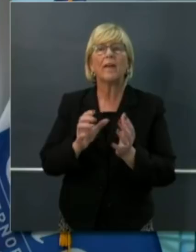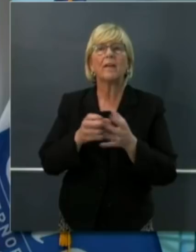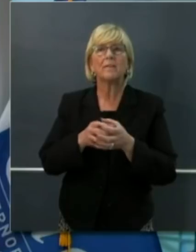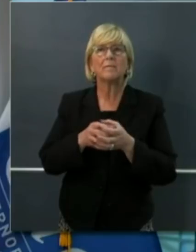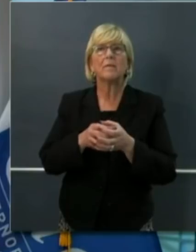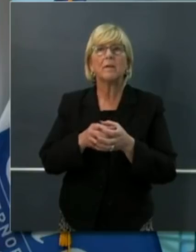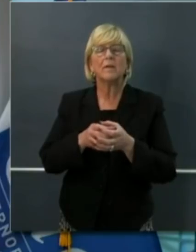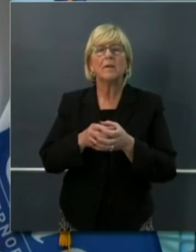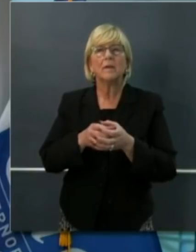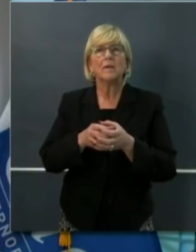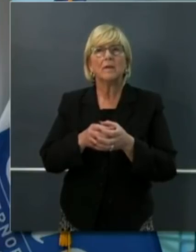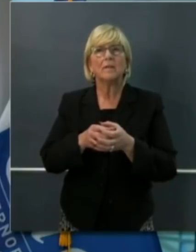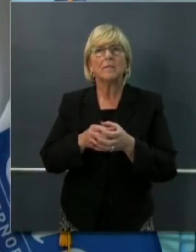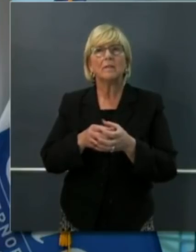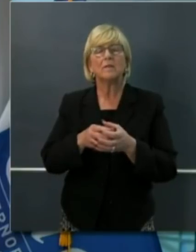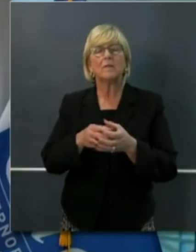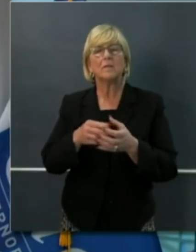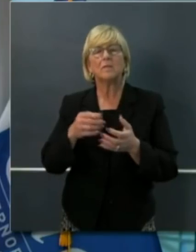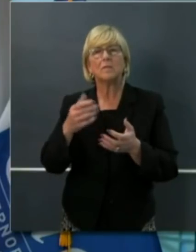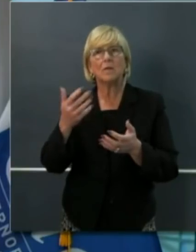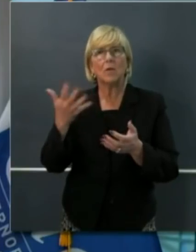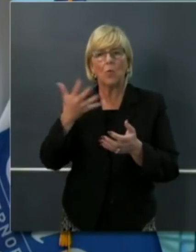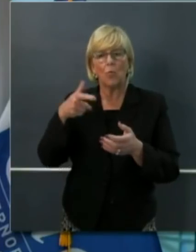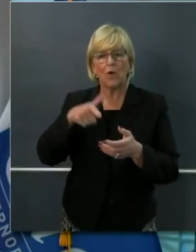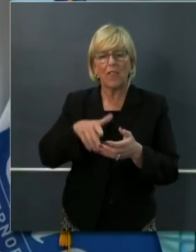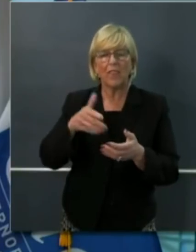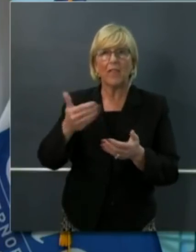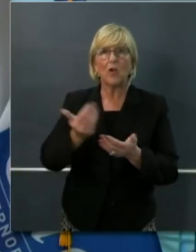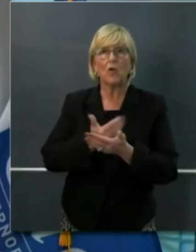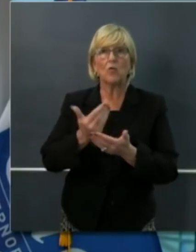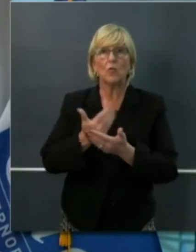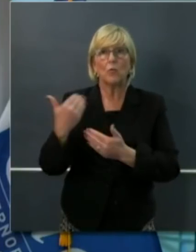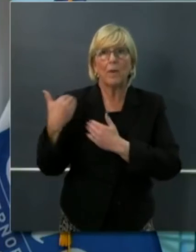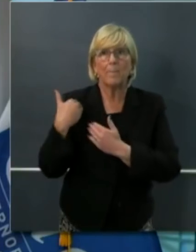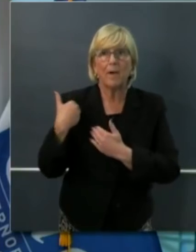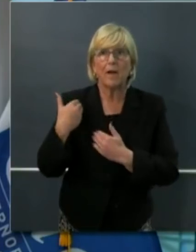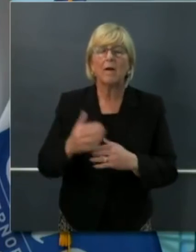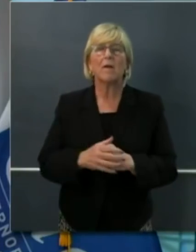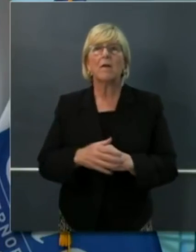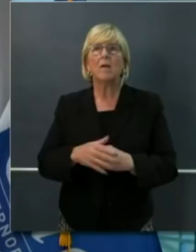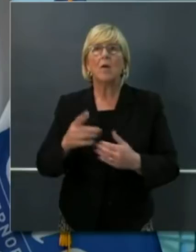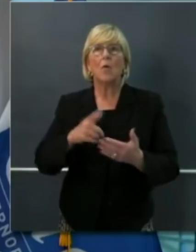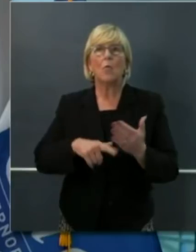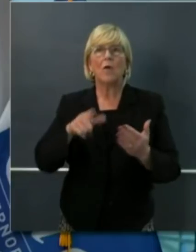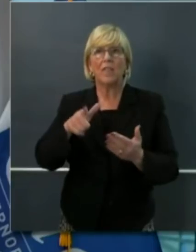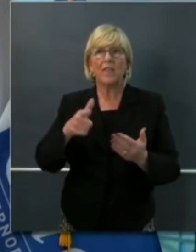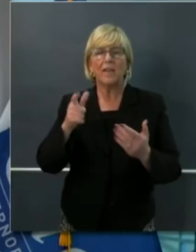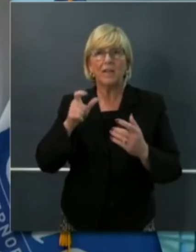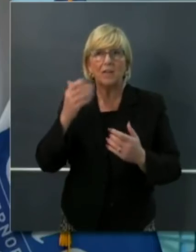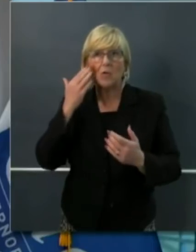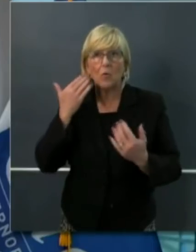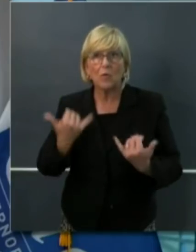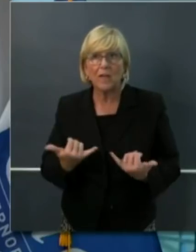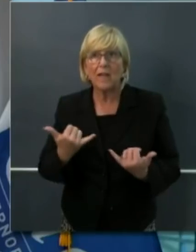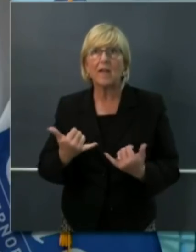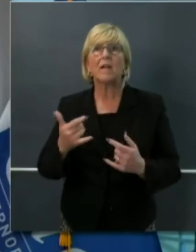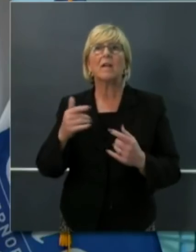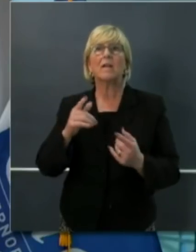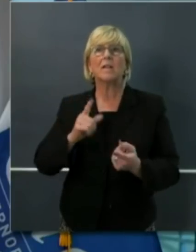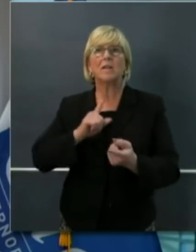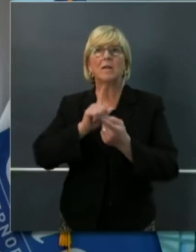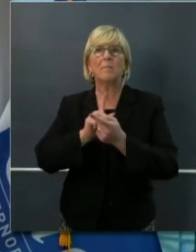are working with them to understand what they have today, what they expect they'll need in the future to keep up with the demand